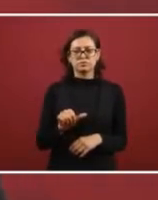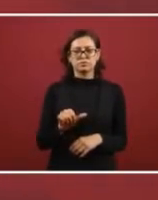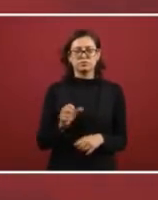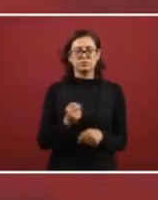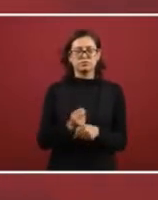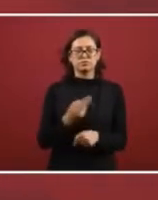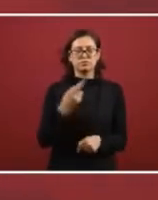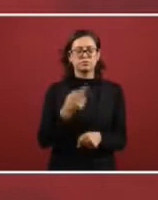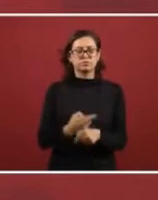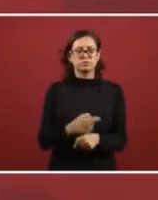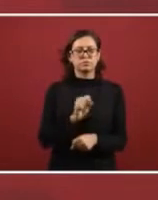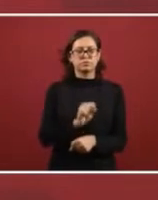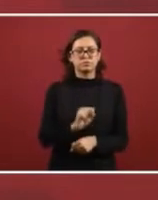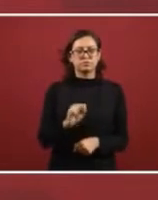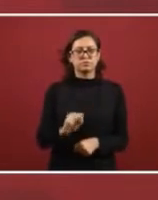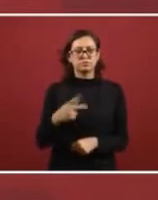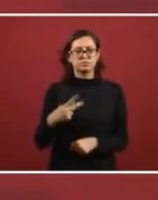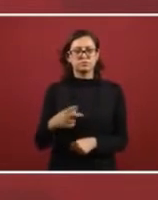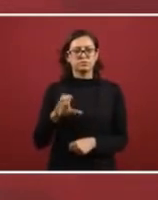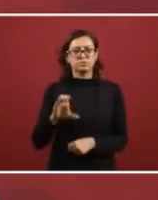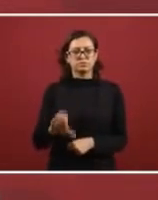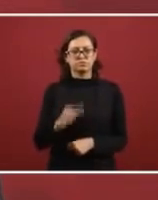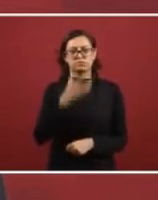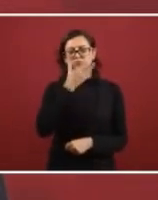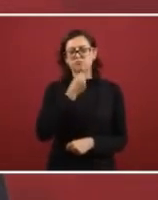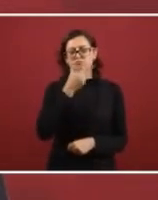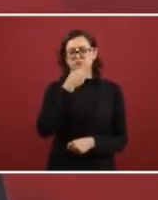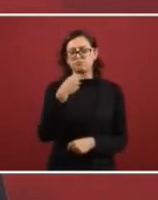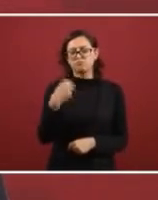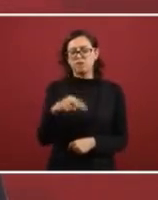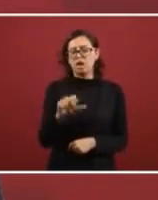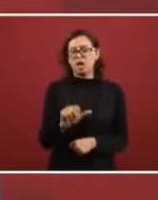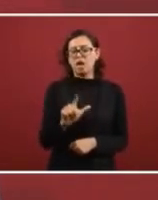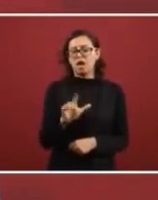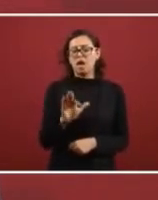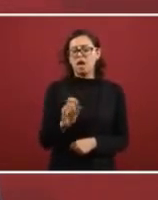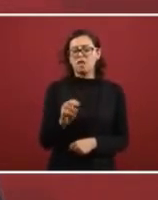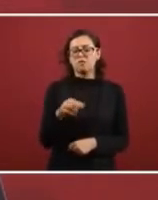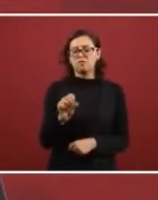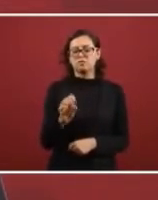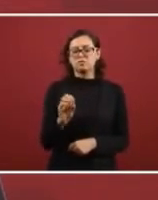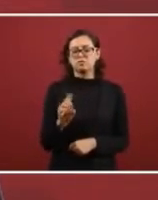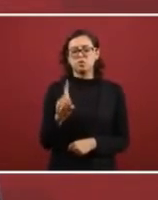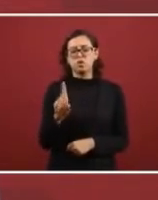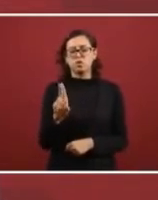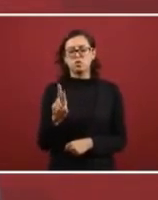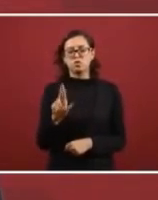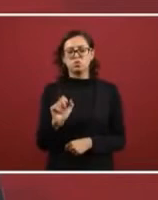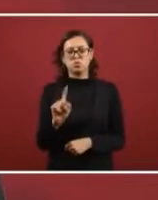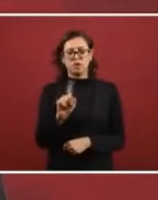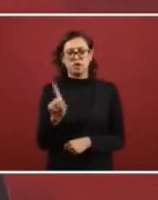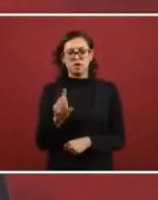the Secretary of Safety, Alfonso Durazo, will also let you know